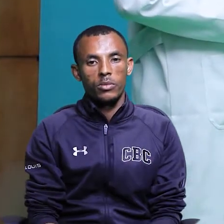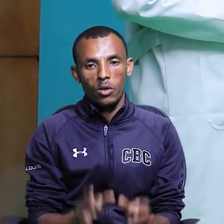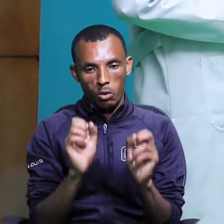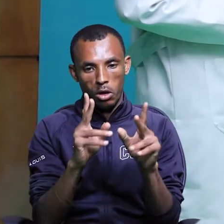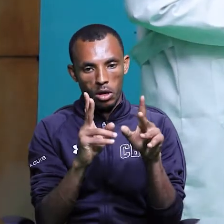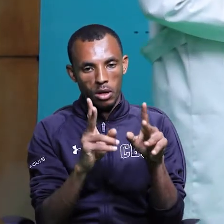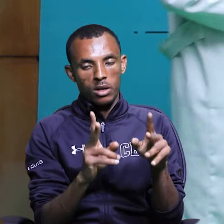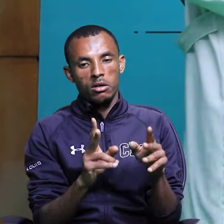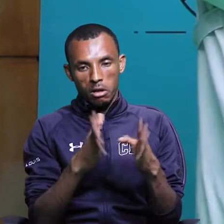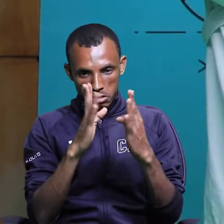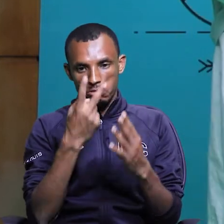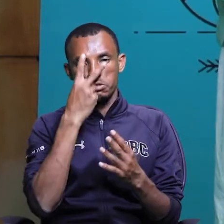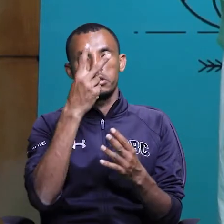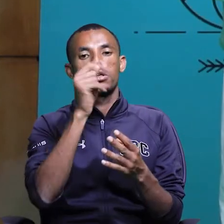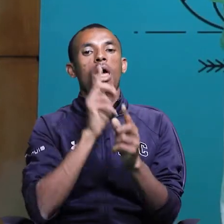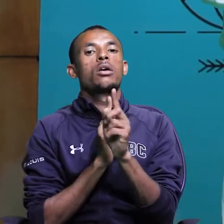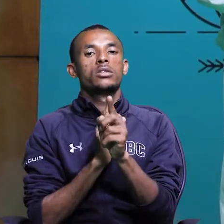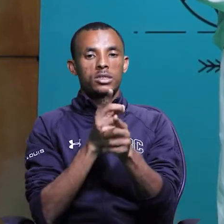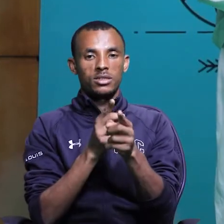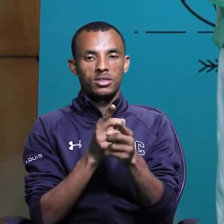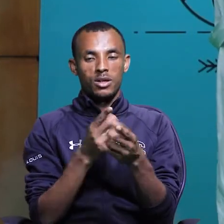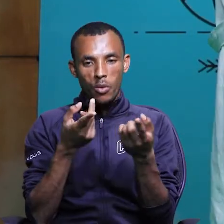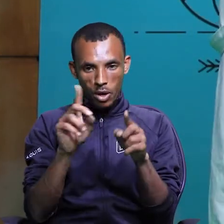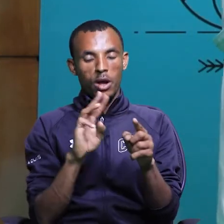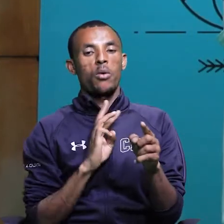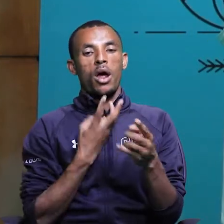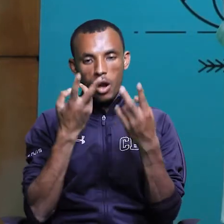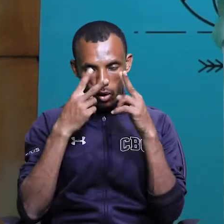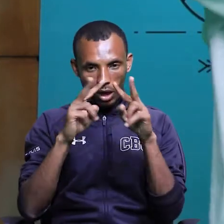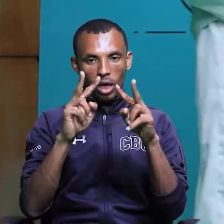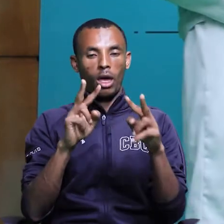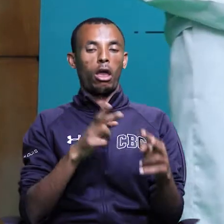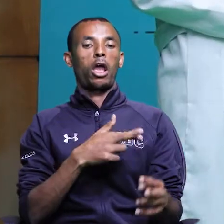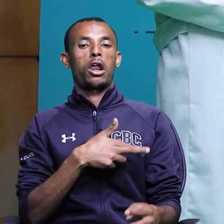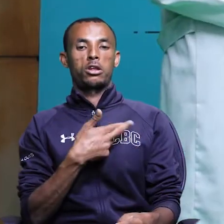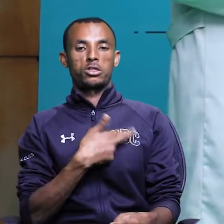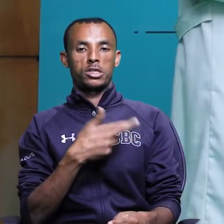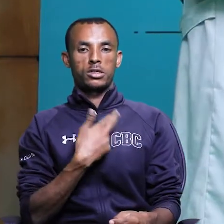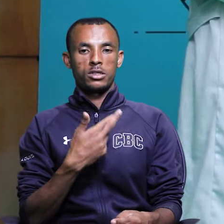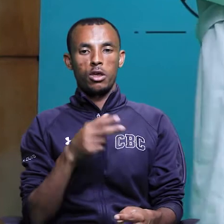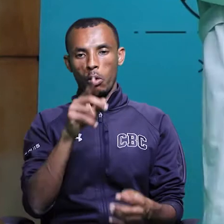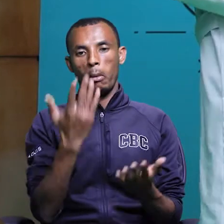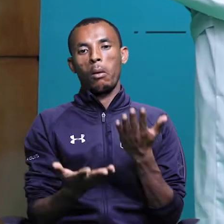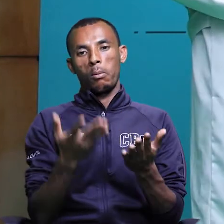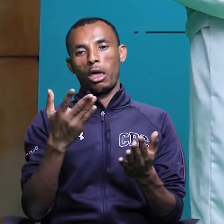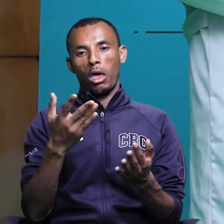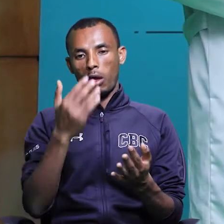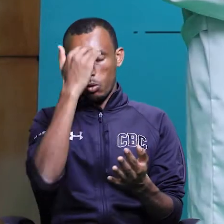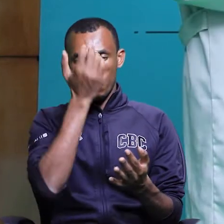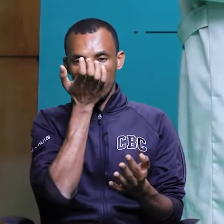Okay, let us see the answer. When you are looking religion, you may be